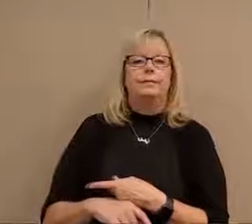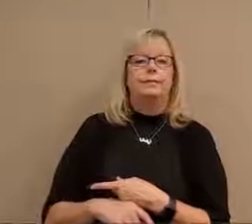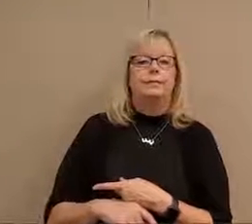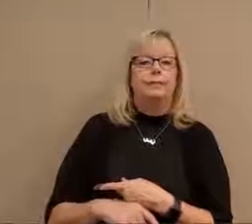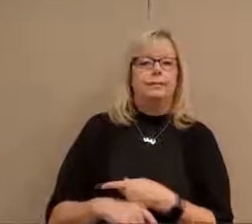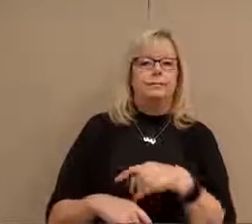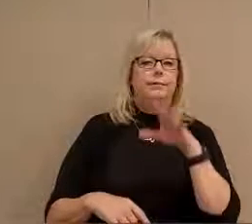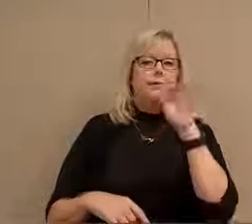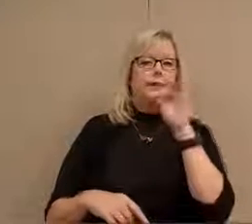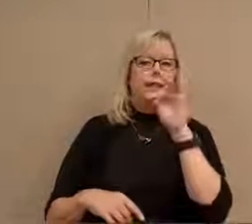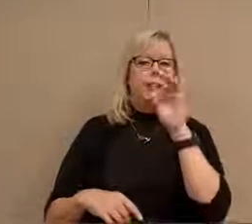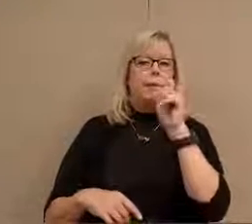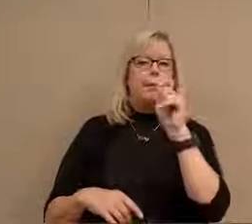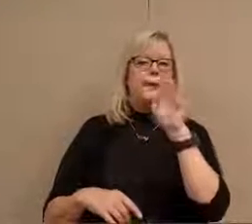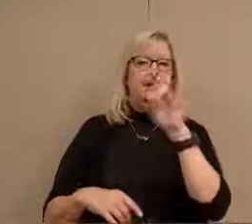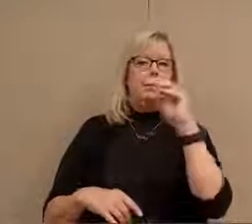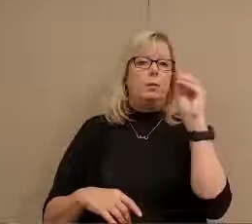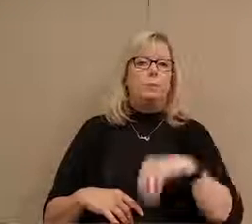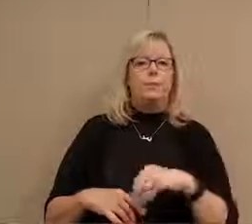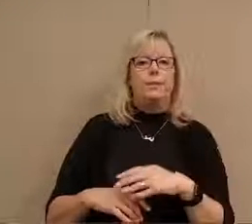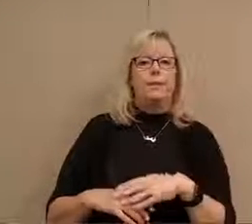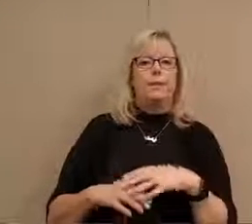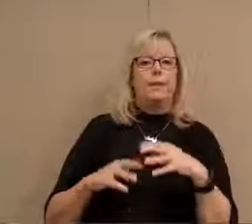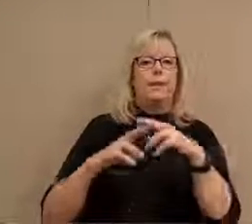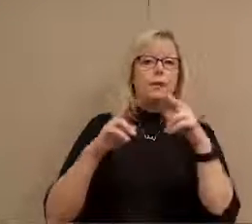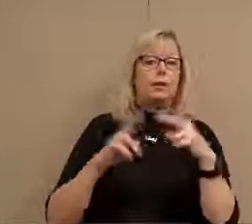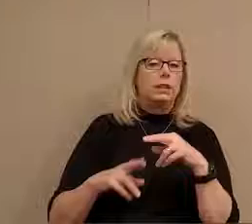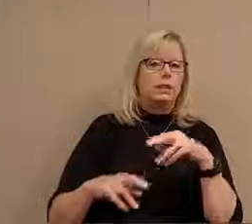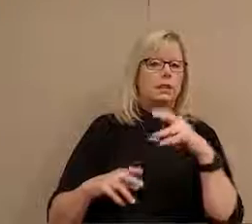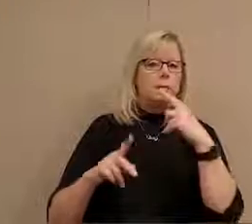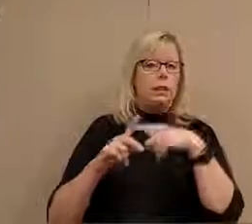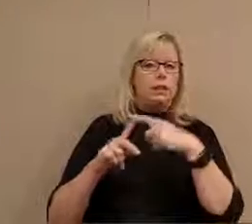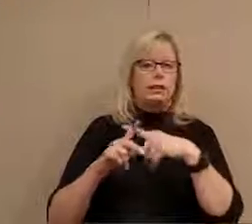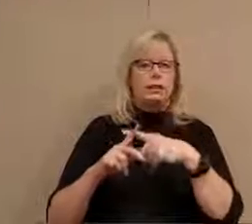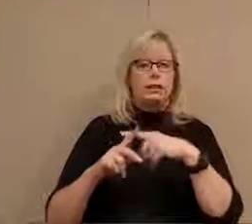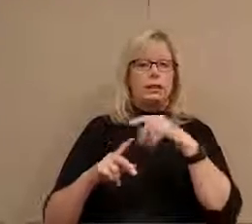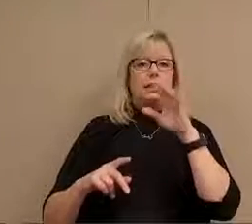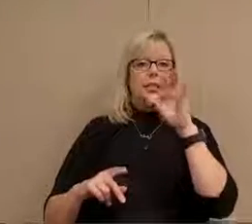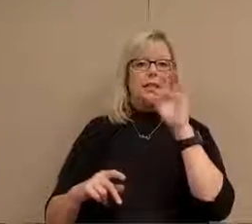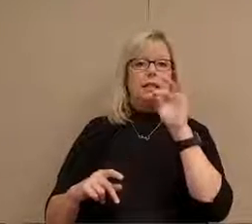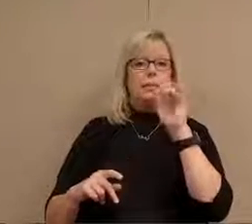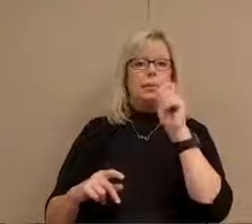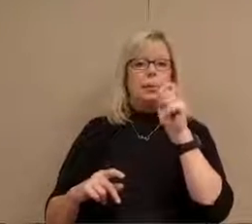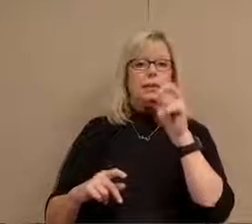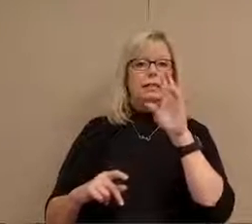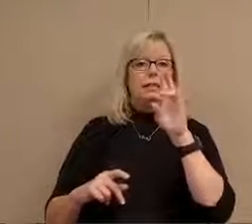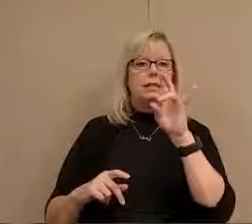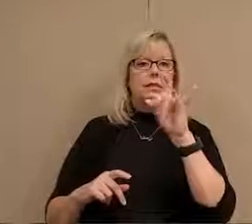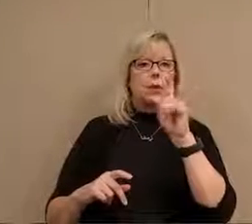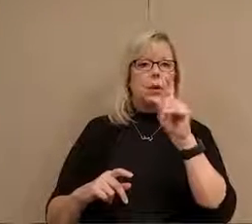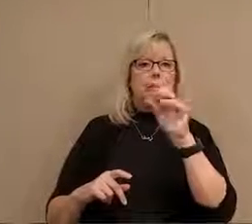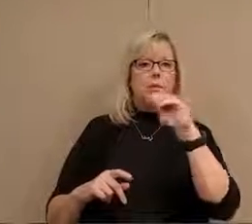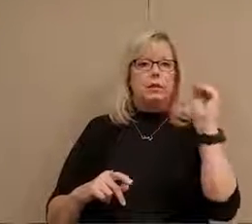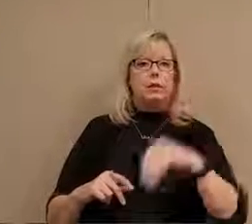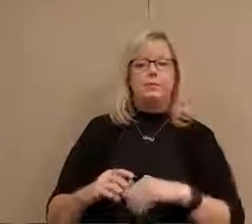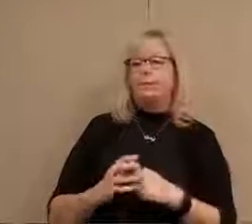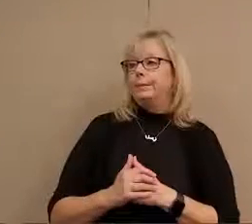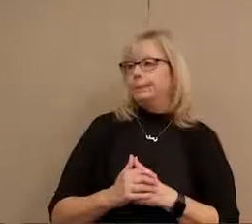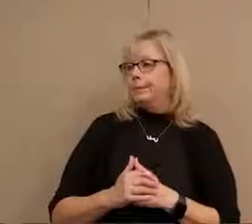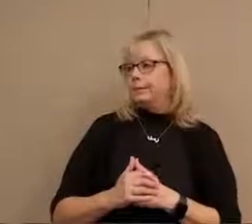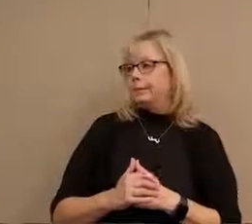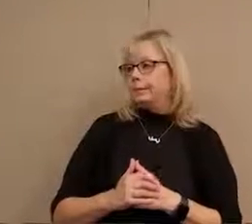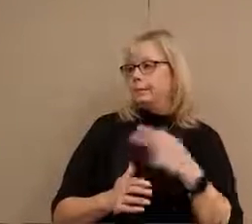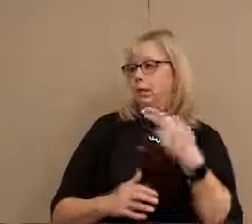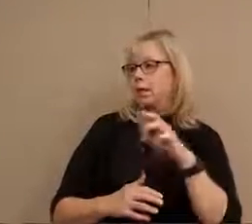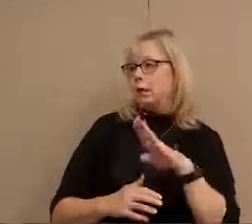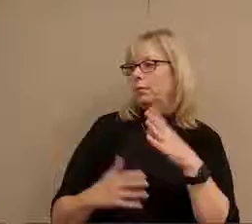today's average is 9.7%, and the regional positivity now is at 9.1%.